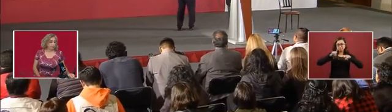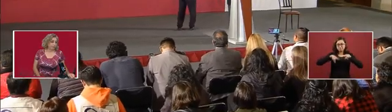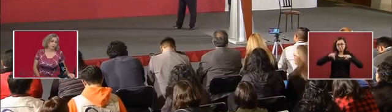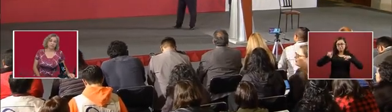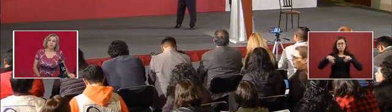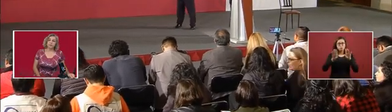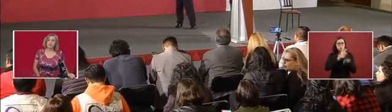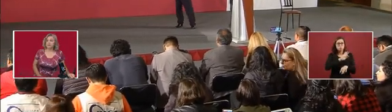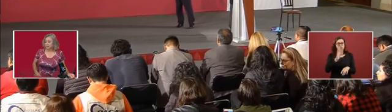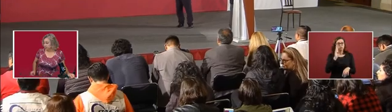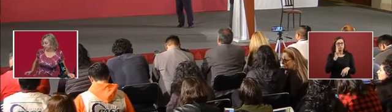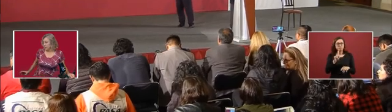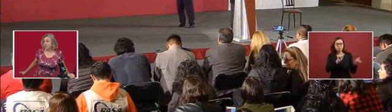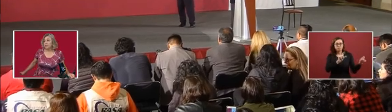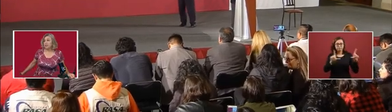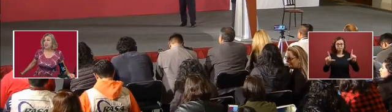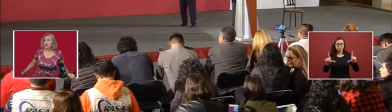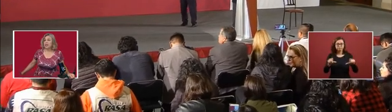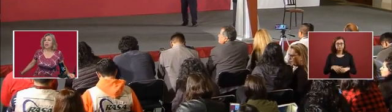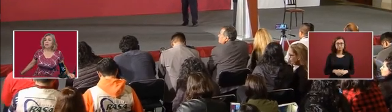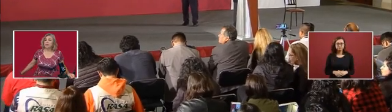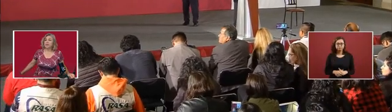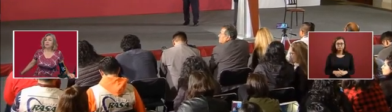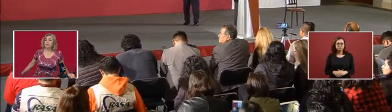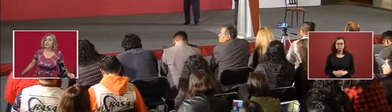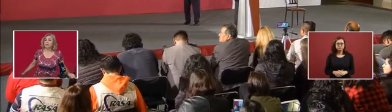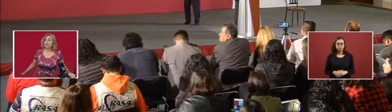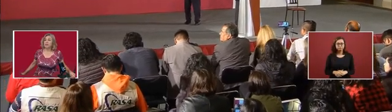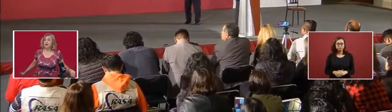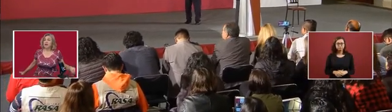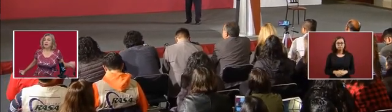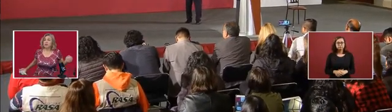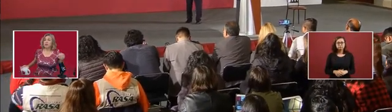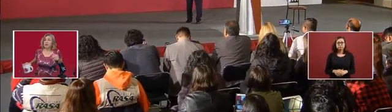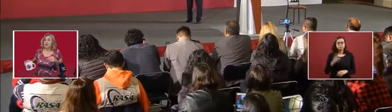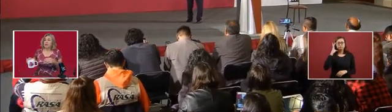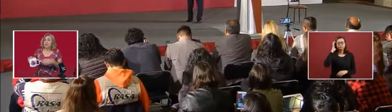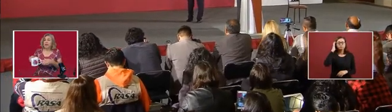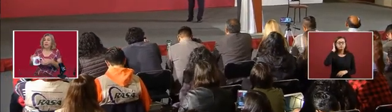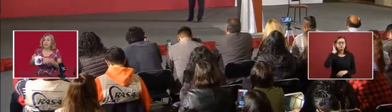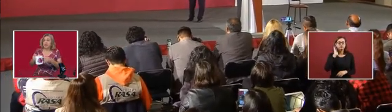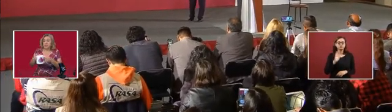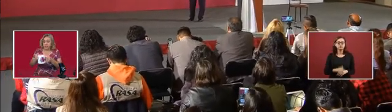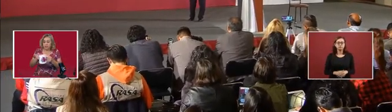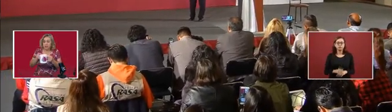there is, if there was any questions regarding this matter, now it is clear.